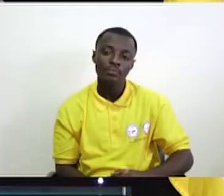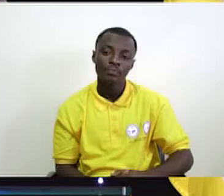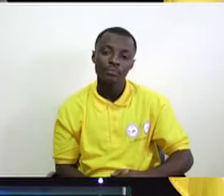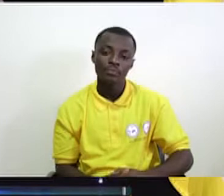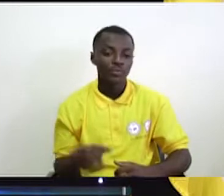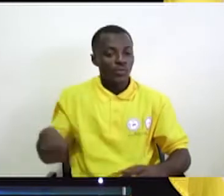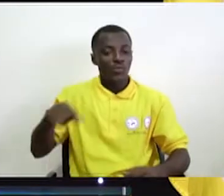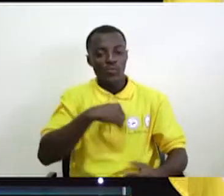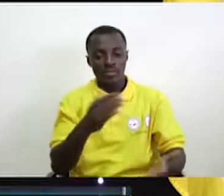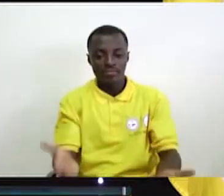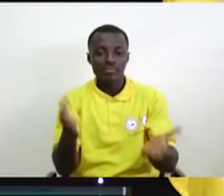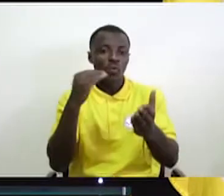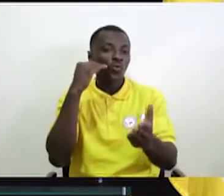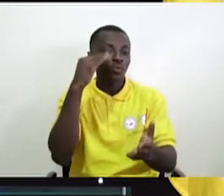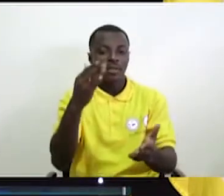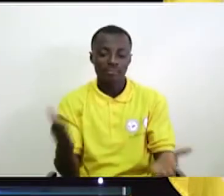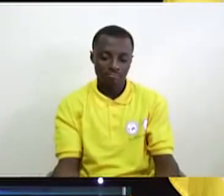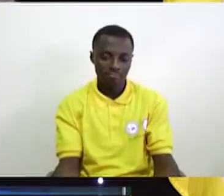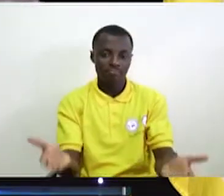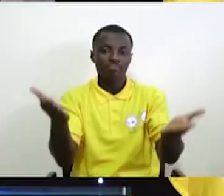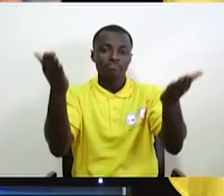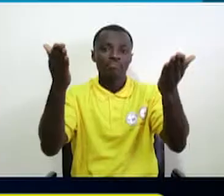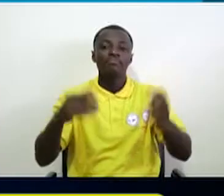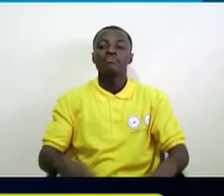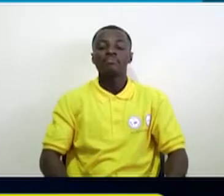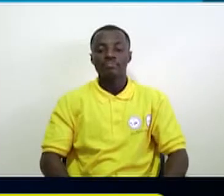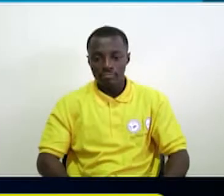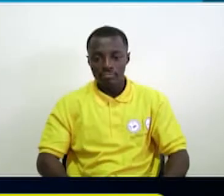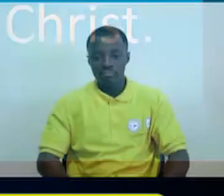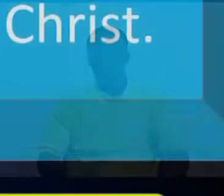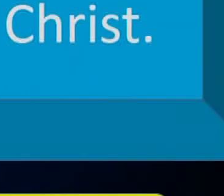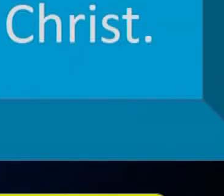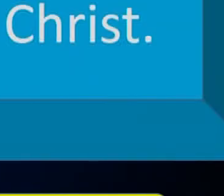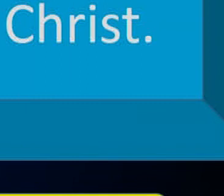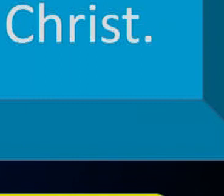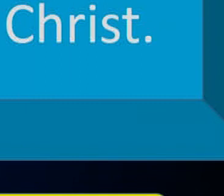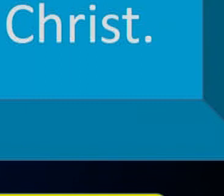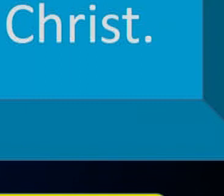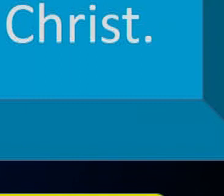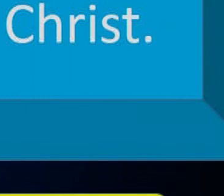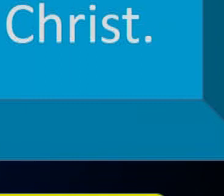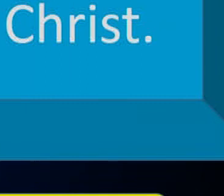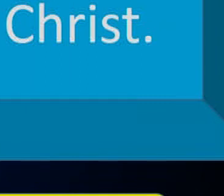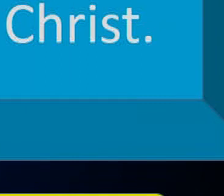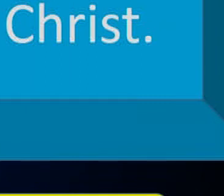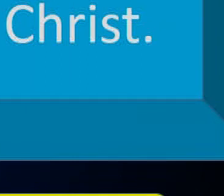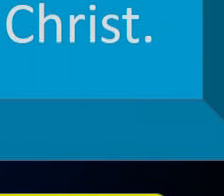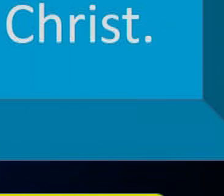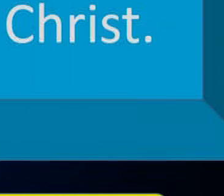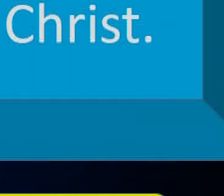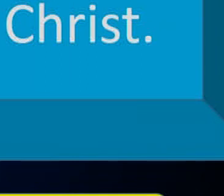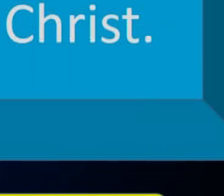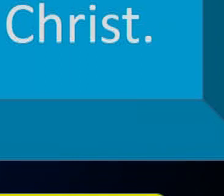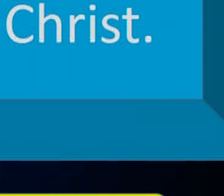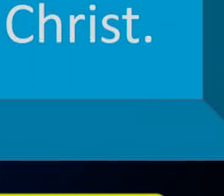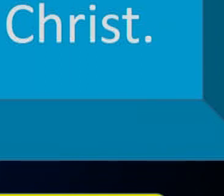Shall we rise wherever you are? If you want to rededicate your life, you